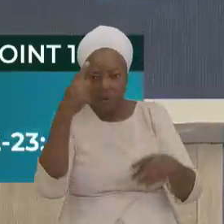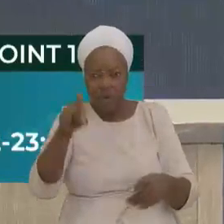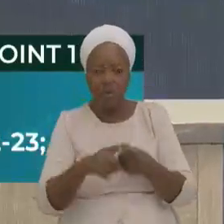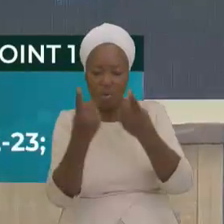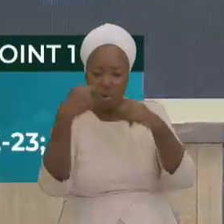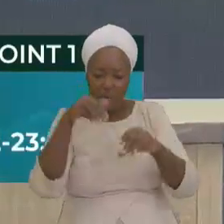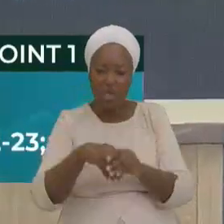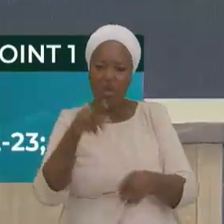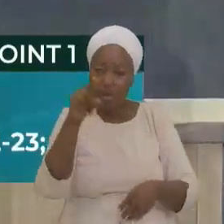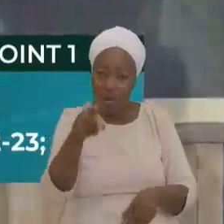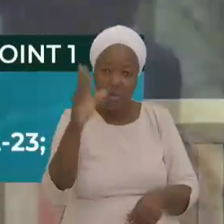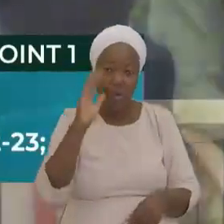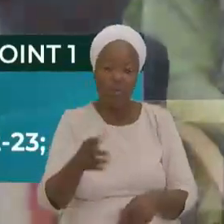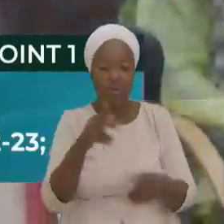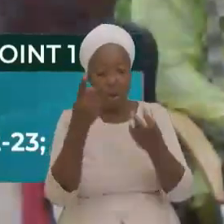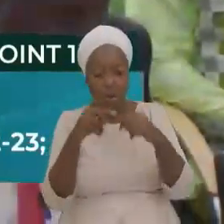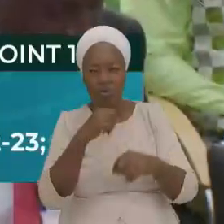come, you will not perish.